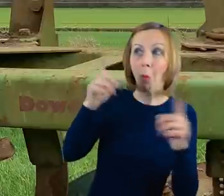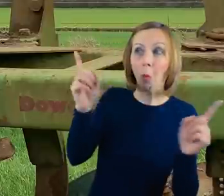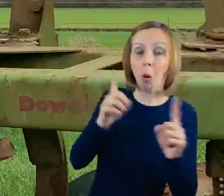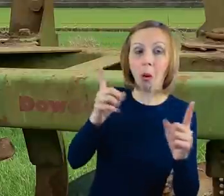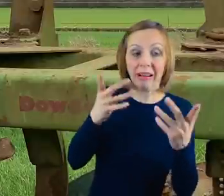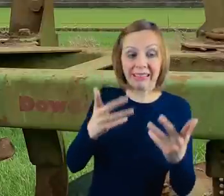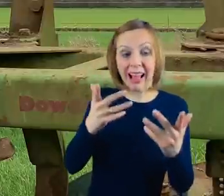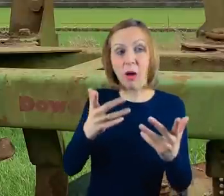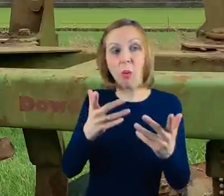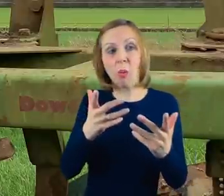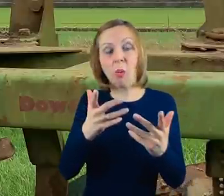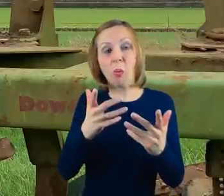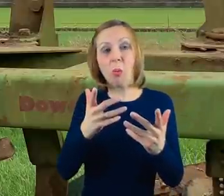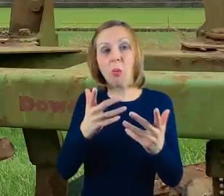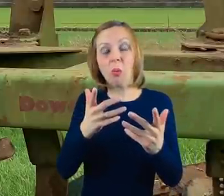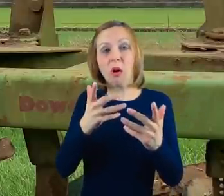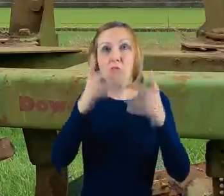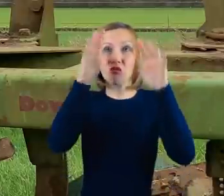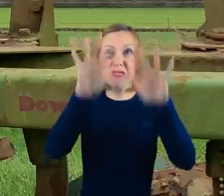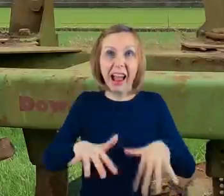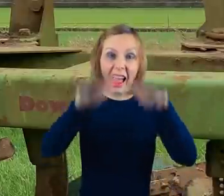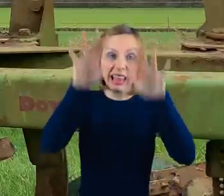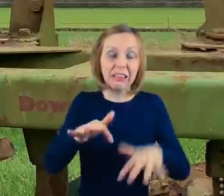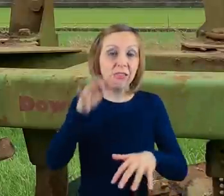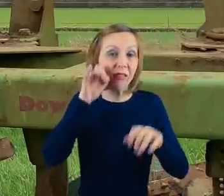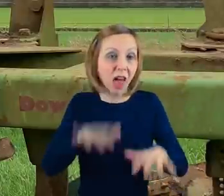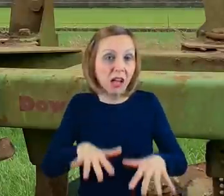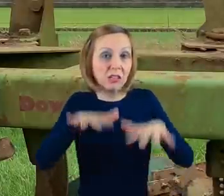sudden frosts. A gradual frost is fine.